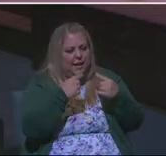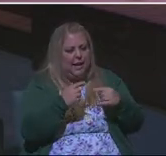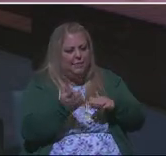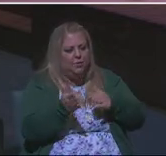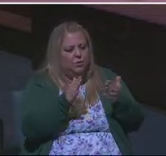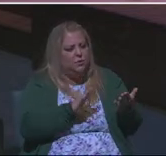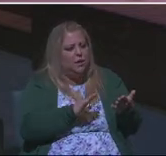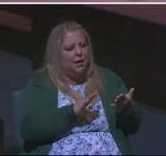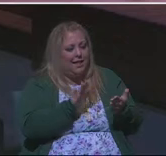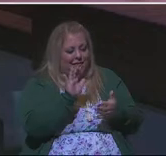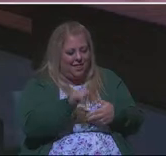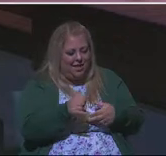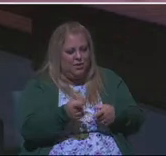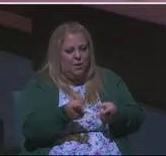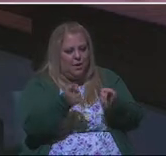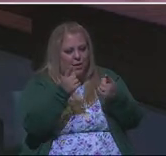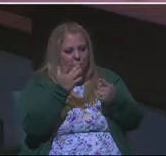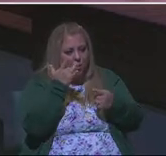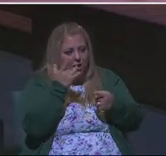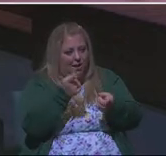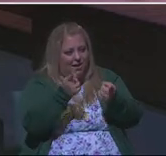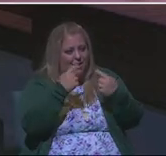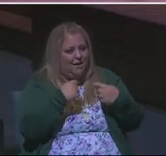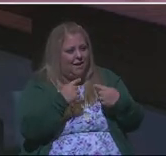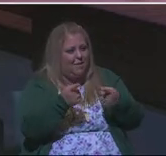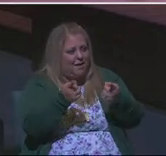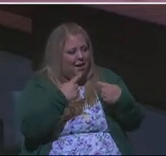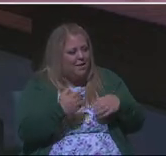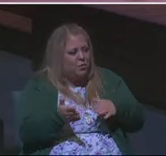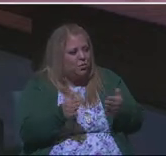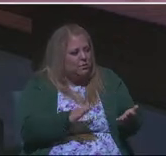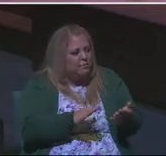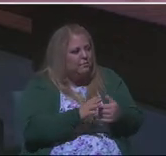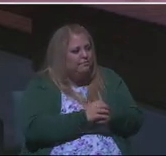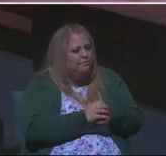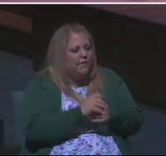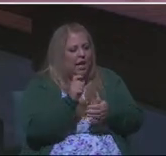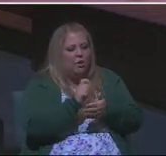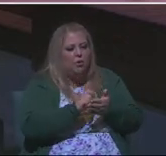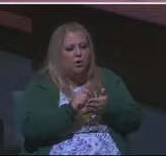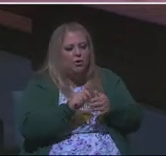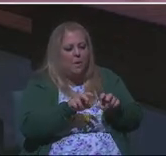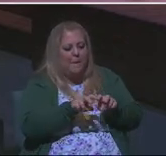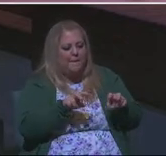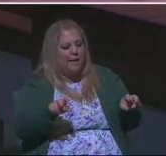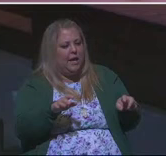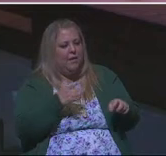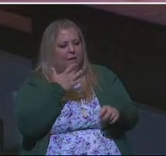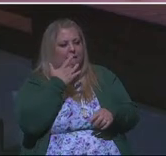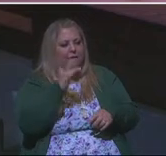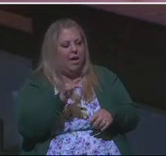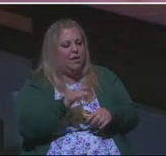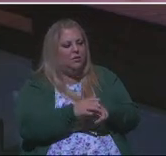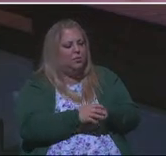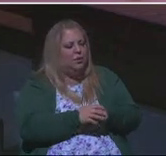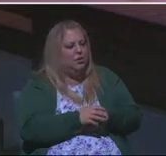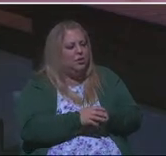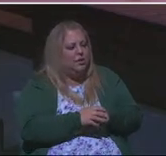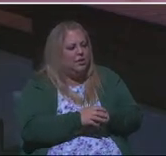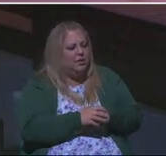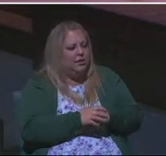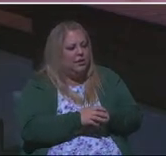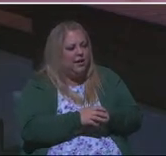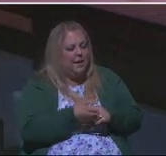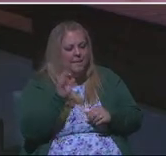That's why he came. He came to die. I read about one lady who wrote to a panel of experts regarding her pastor. They said, "Dear sirs,